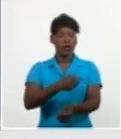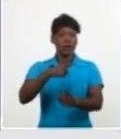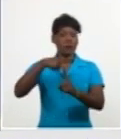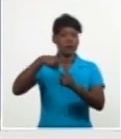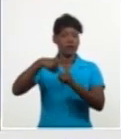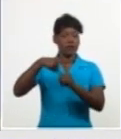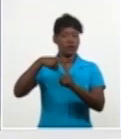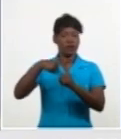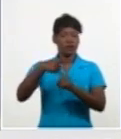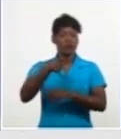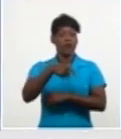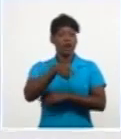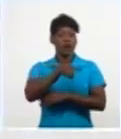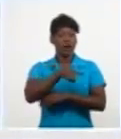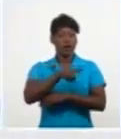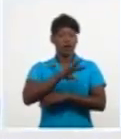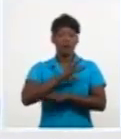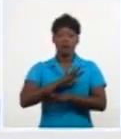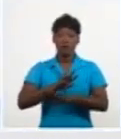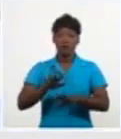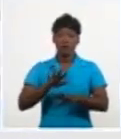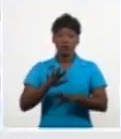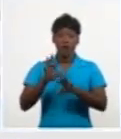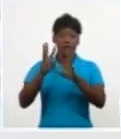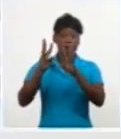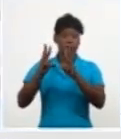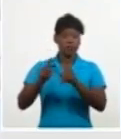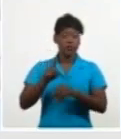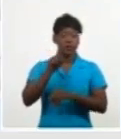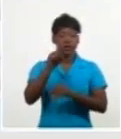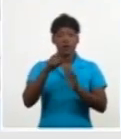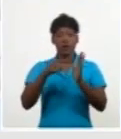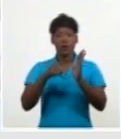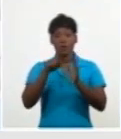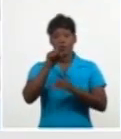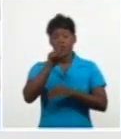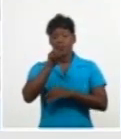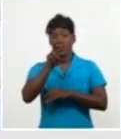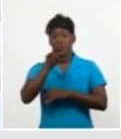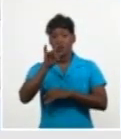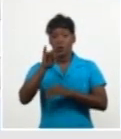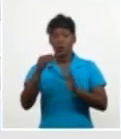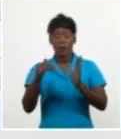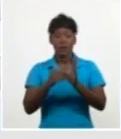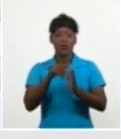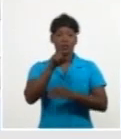tested positive yesterday. Thus, Cuba has already studied